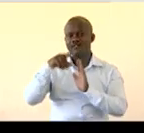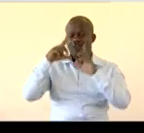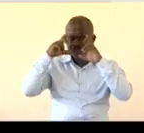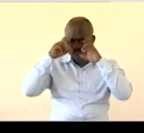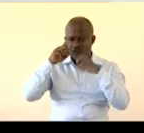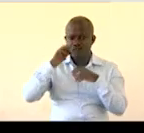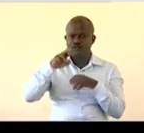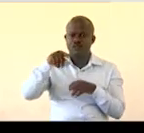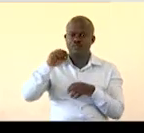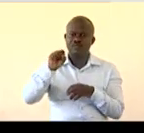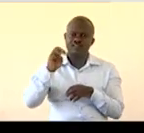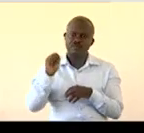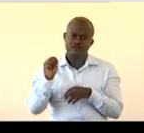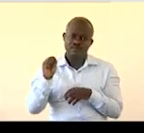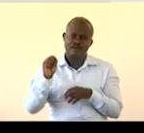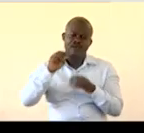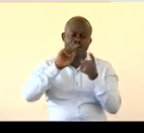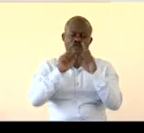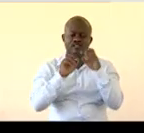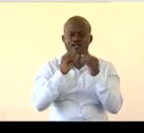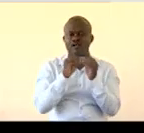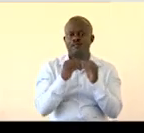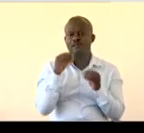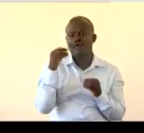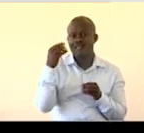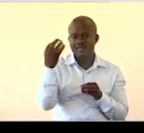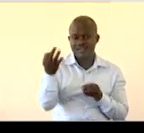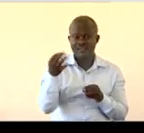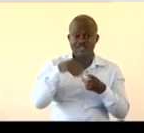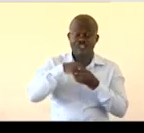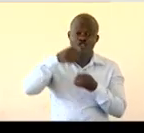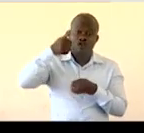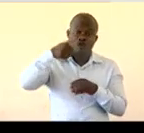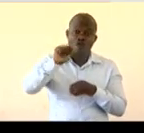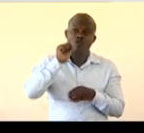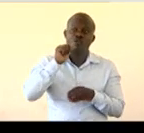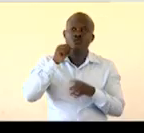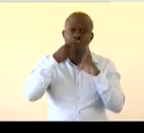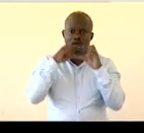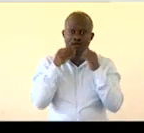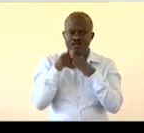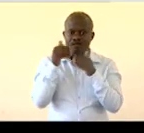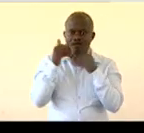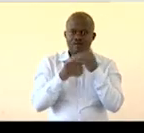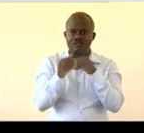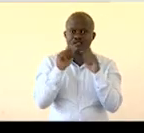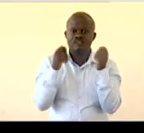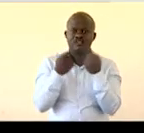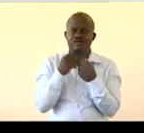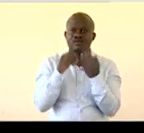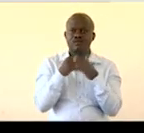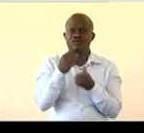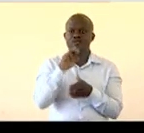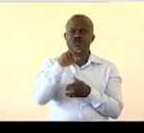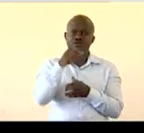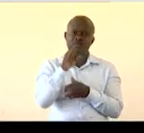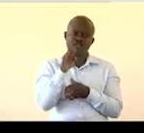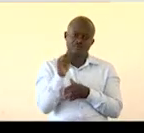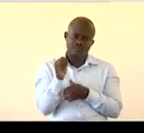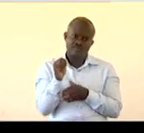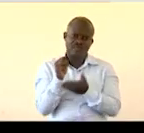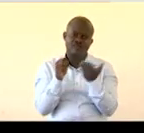phototropism? Question number 3, in your own words, explain the following types of tropism: